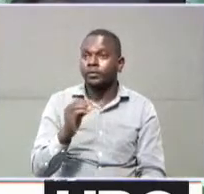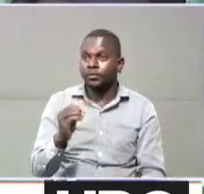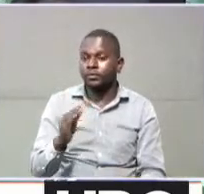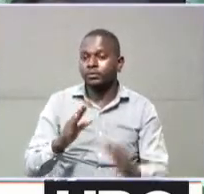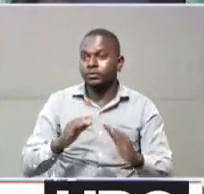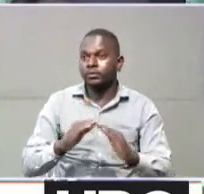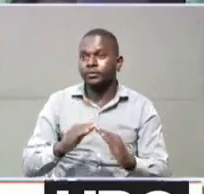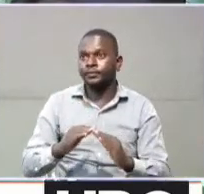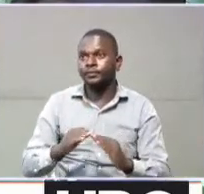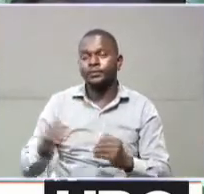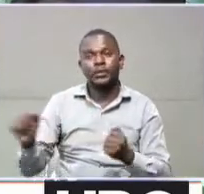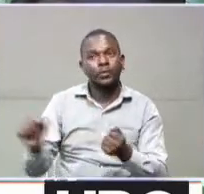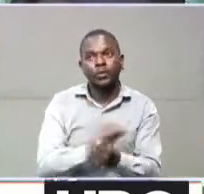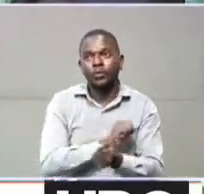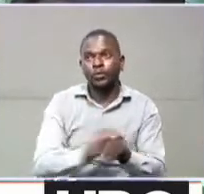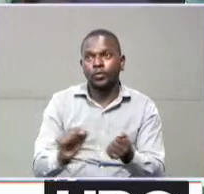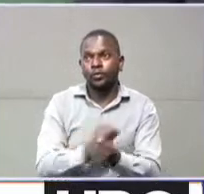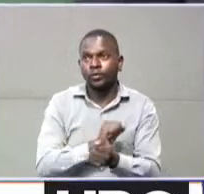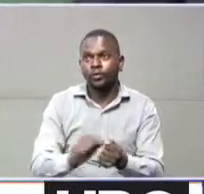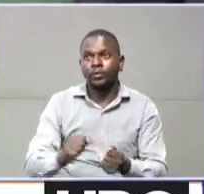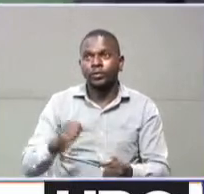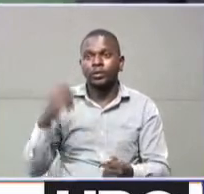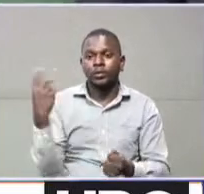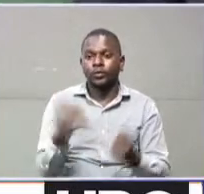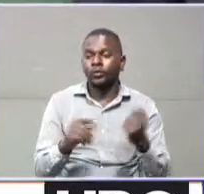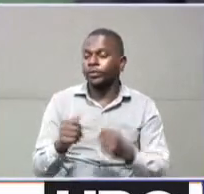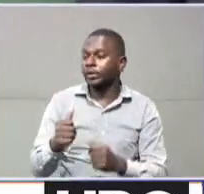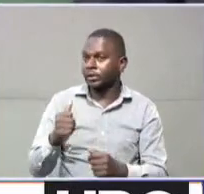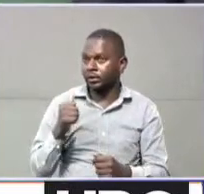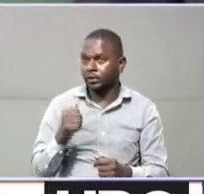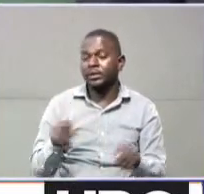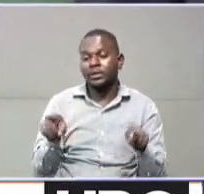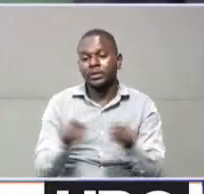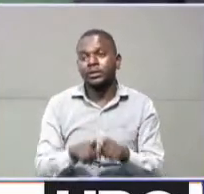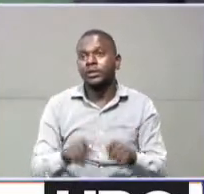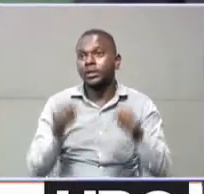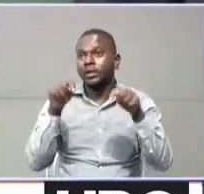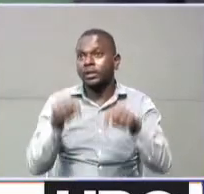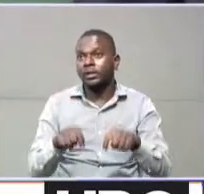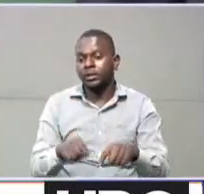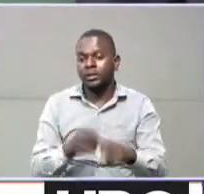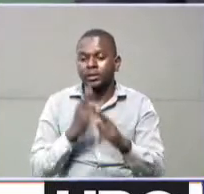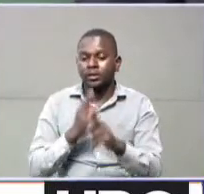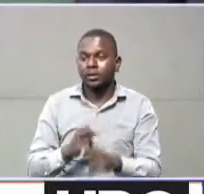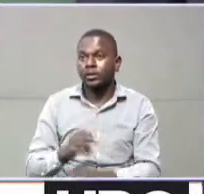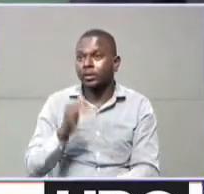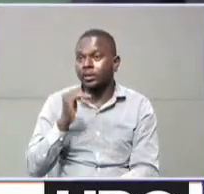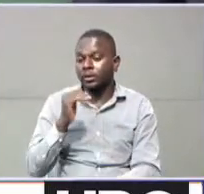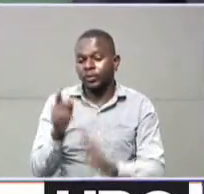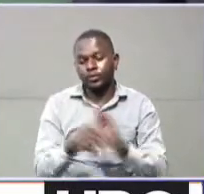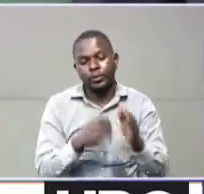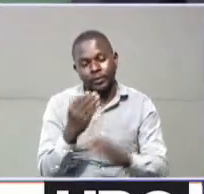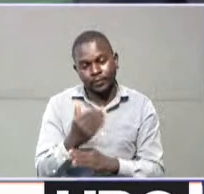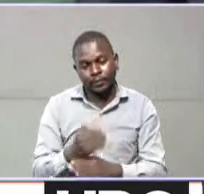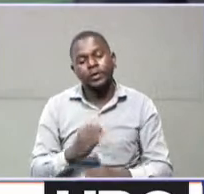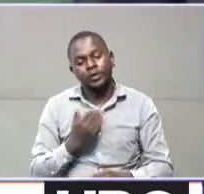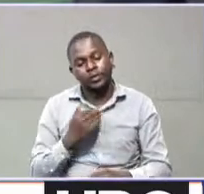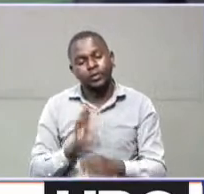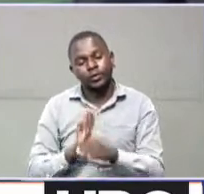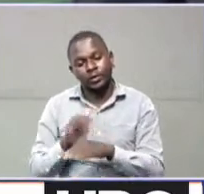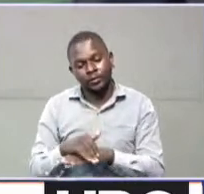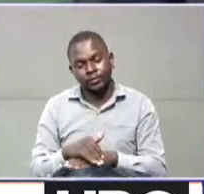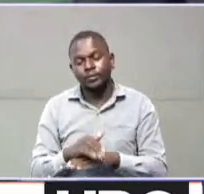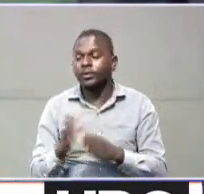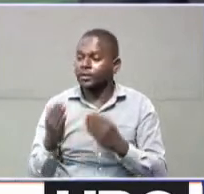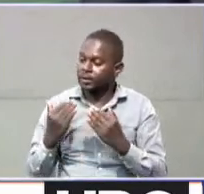homes are homeless their houses were demolished yesterday and even today so right now prime minister we need your intervention